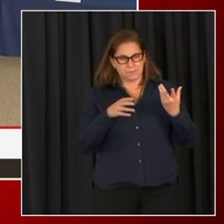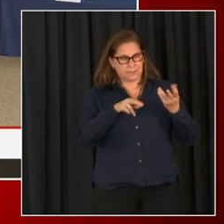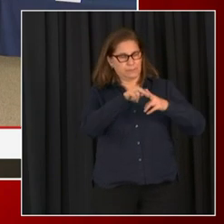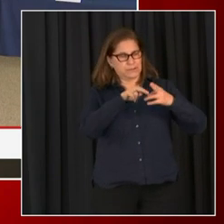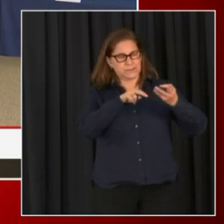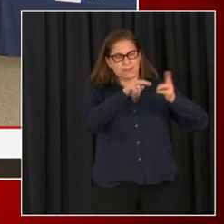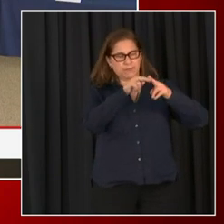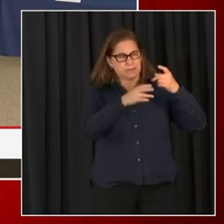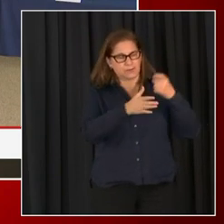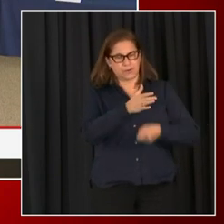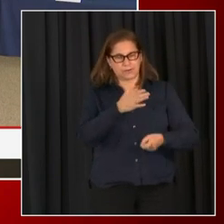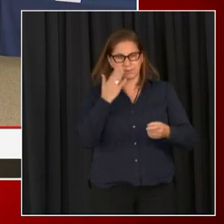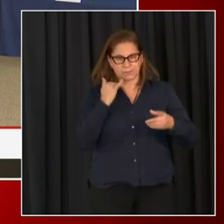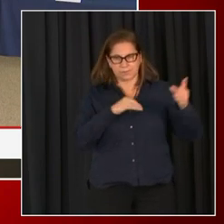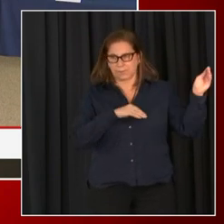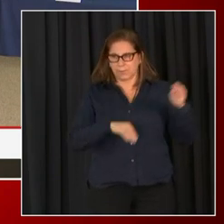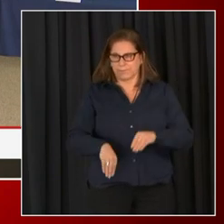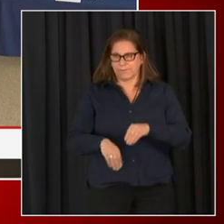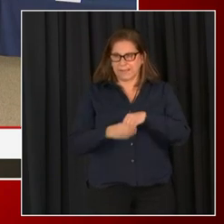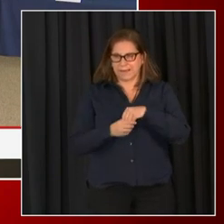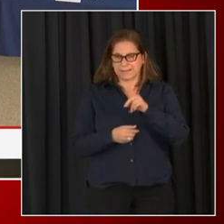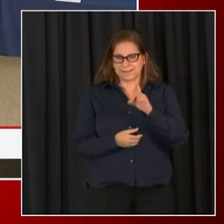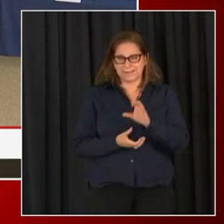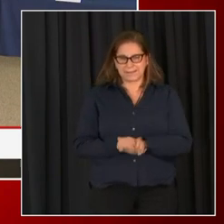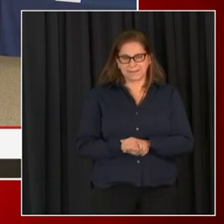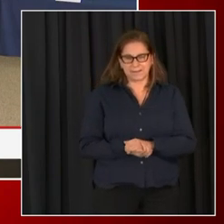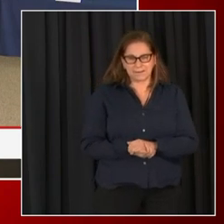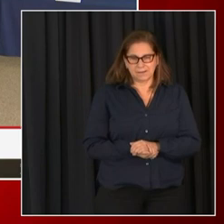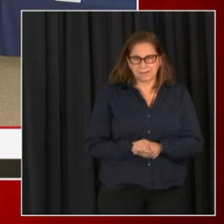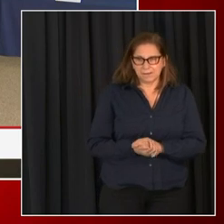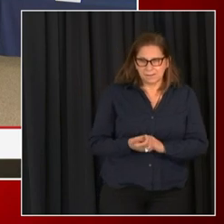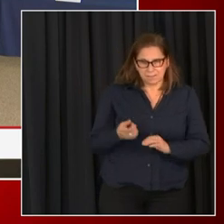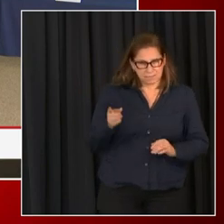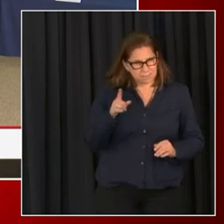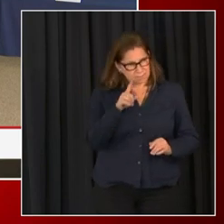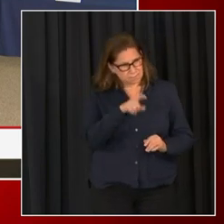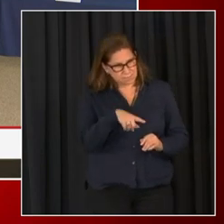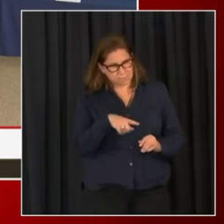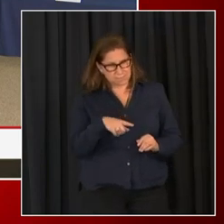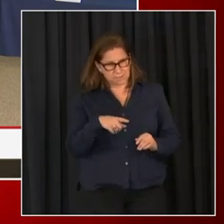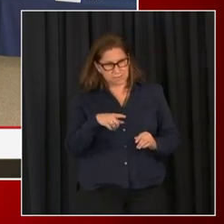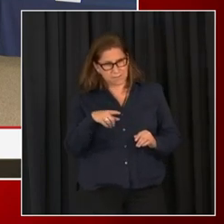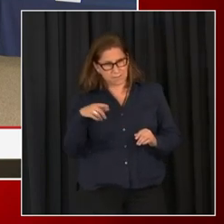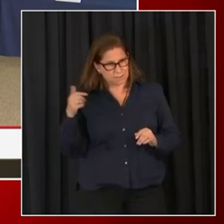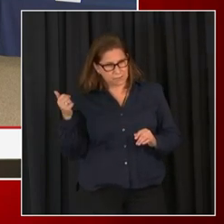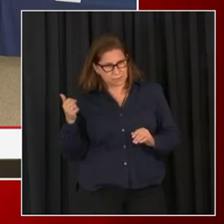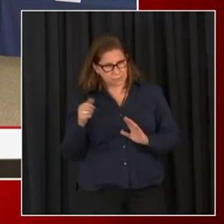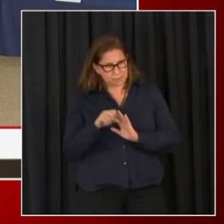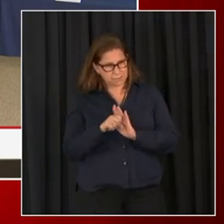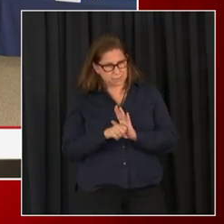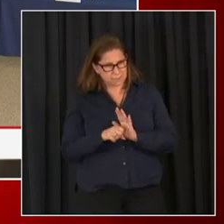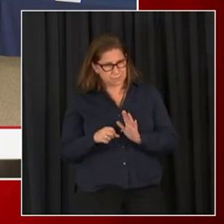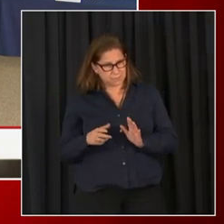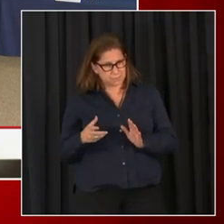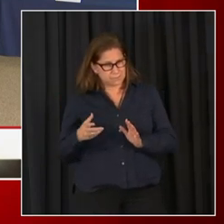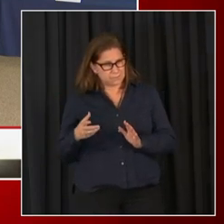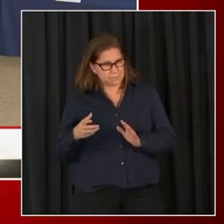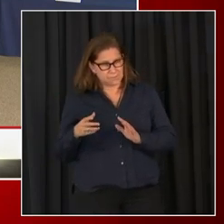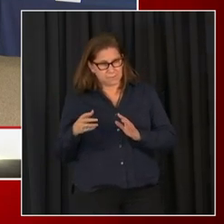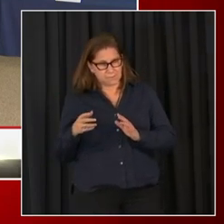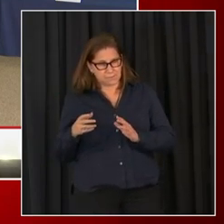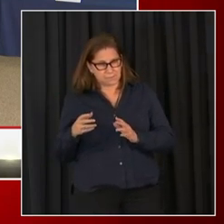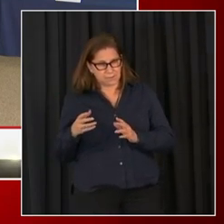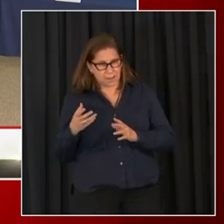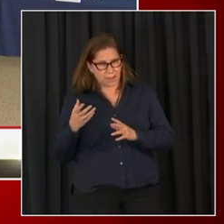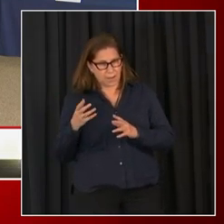this may not happen for some time, what would that do to the district's healthcare system? What pressures would that put, if any, on the district's